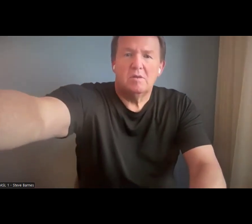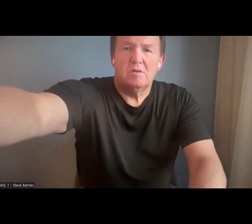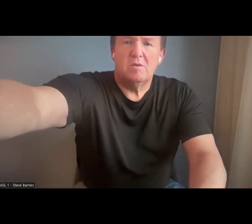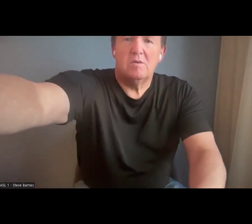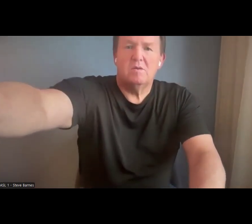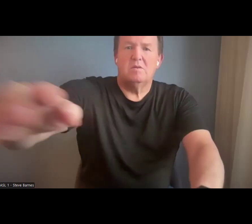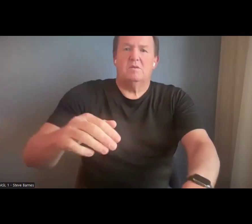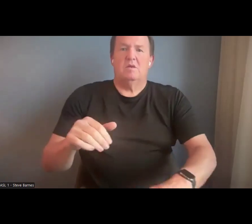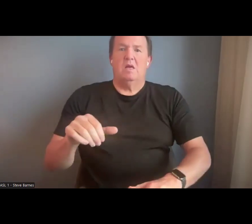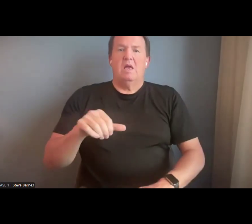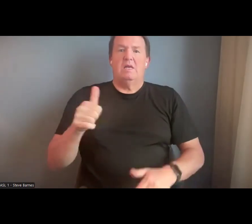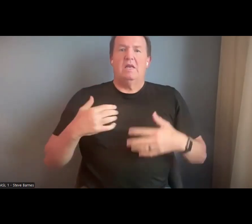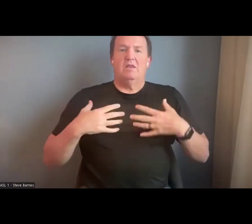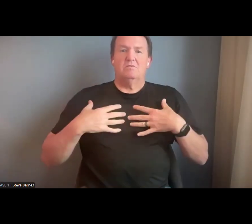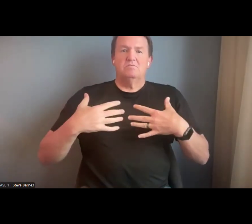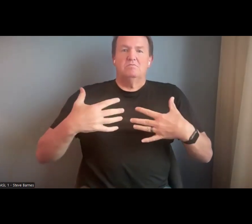Another deep breath in.